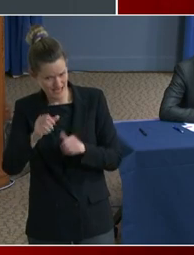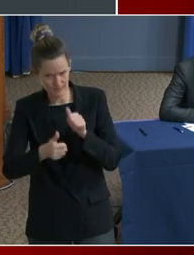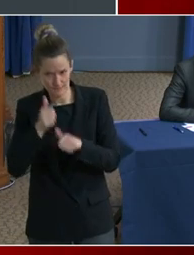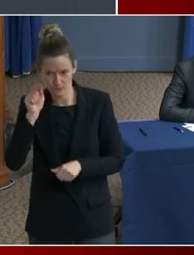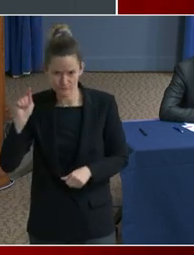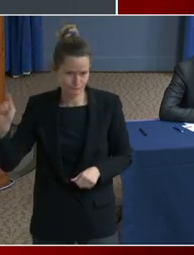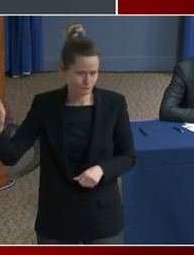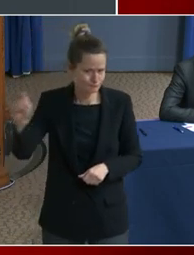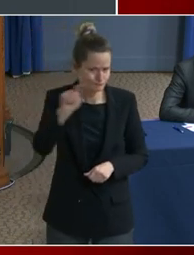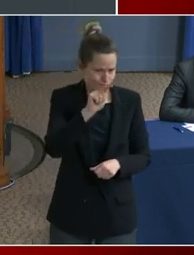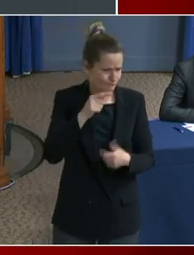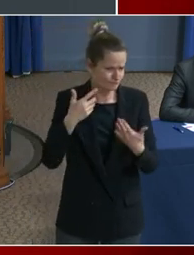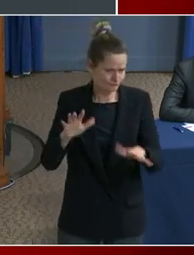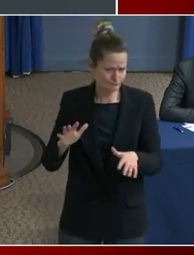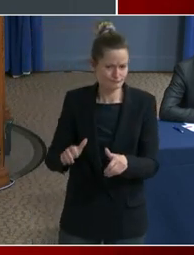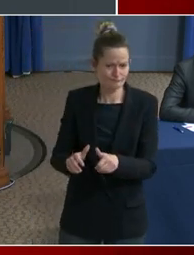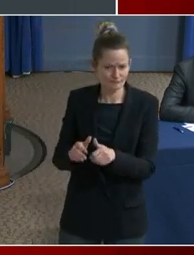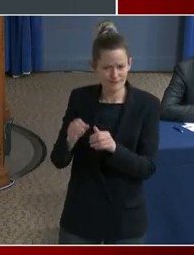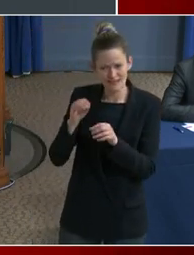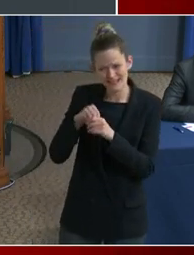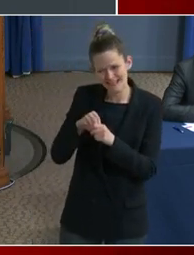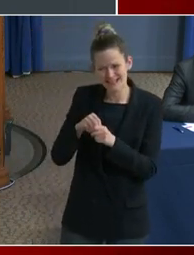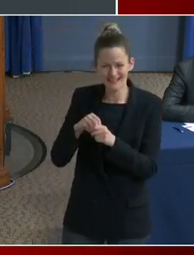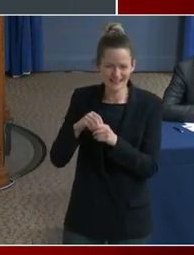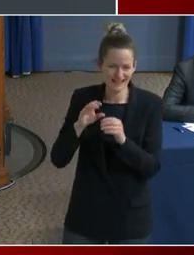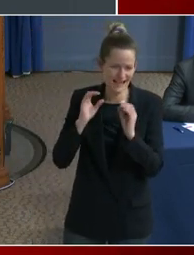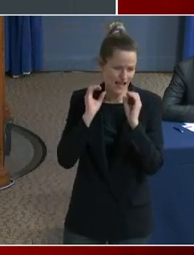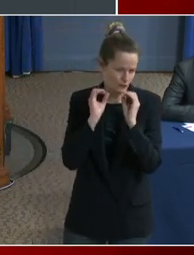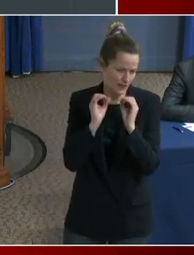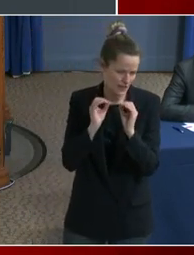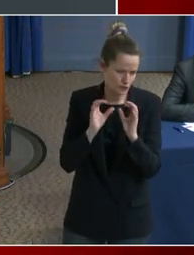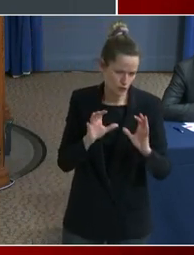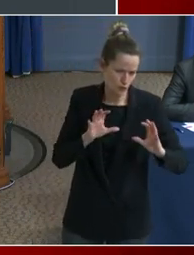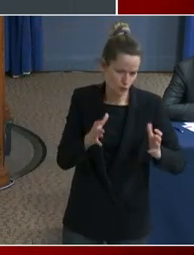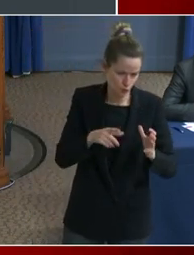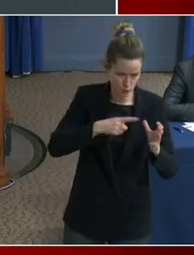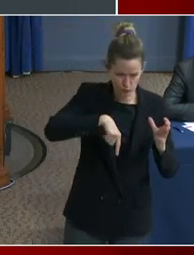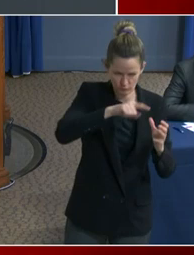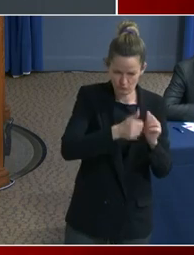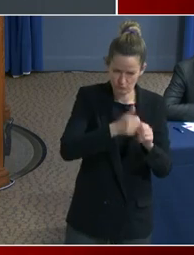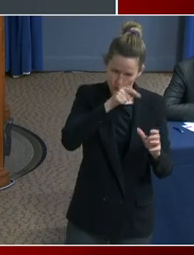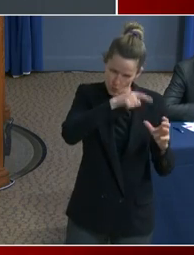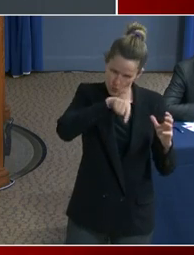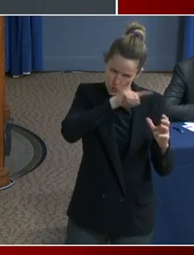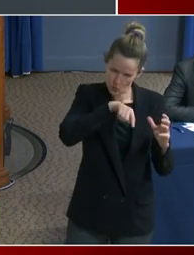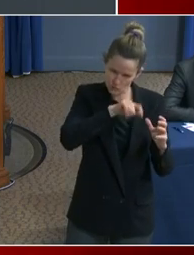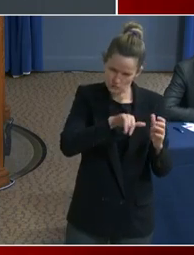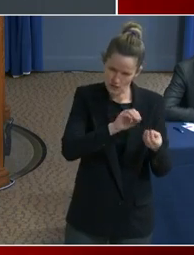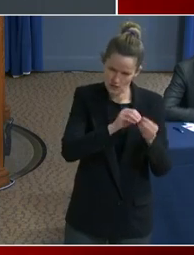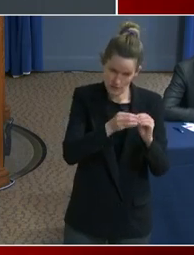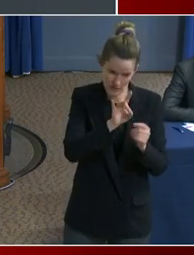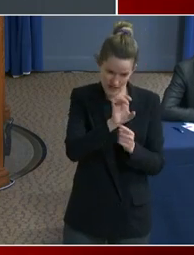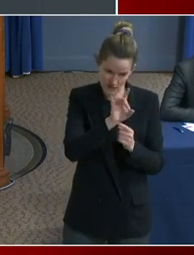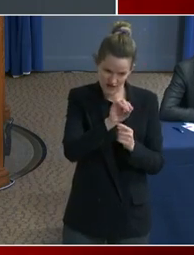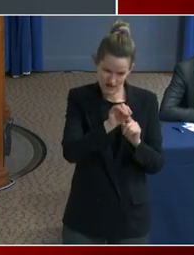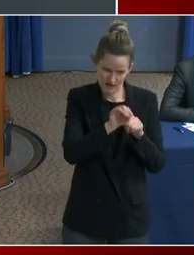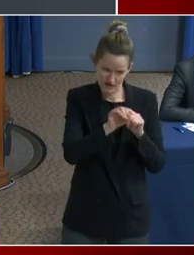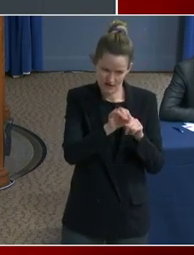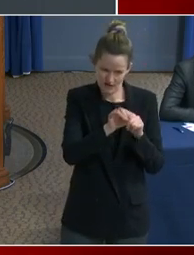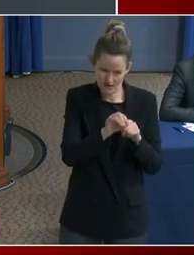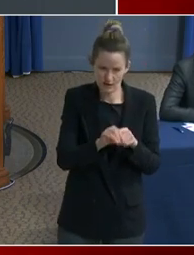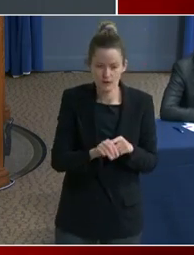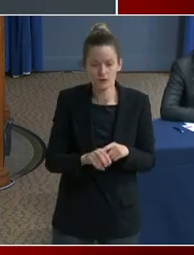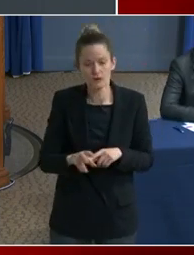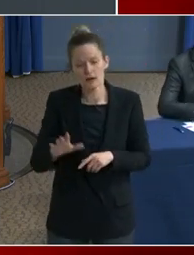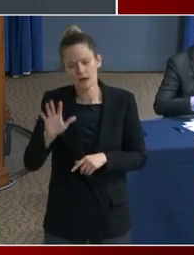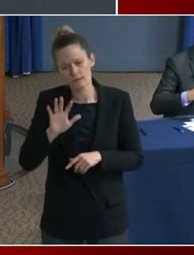the educational. The educational mandate applies to that. Within that number, though, there's 204 full-time